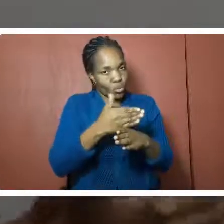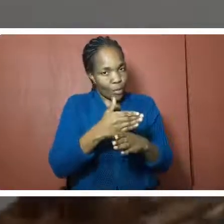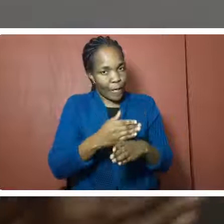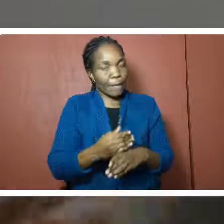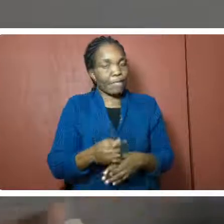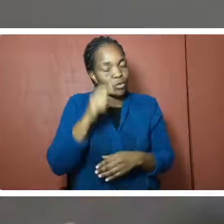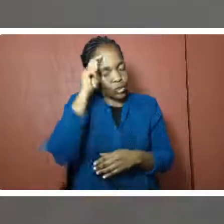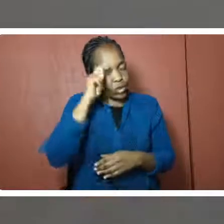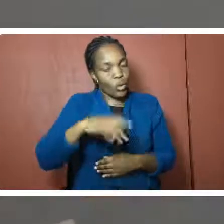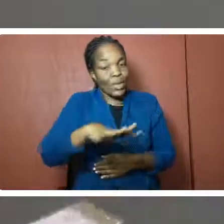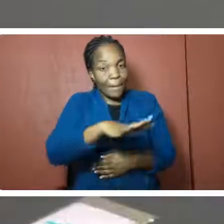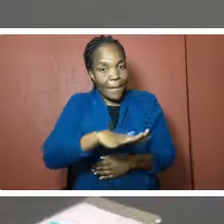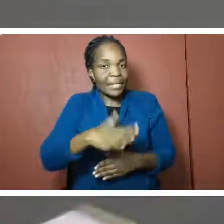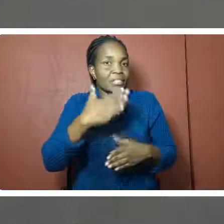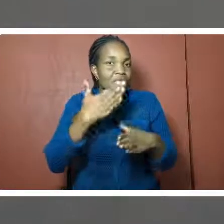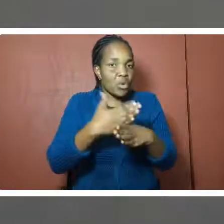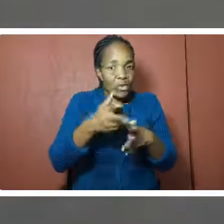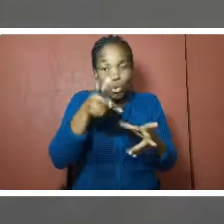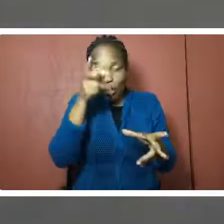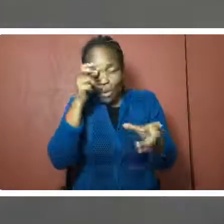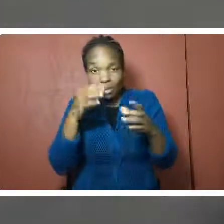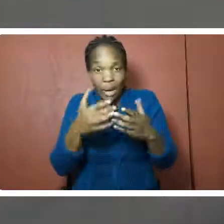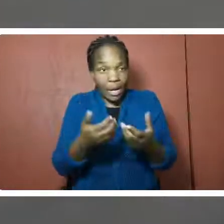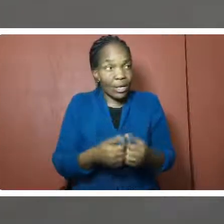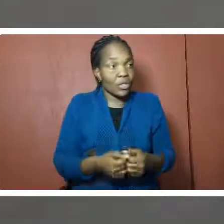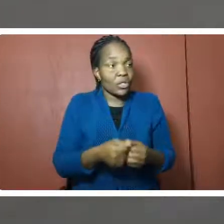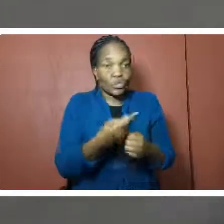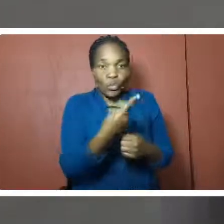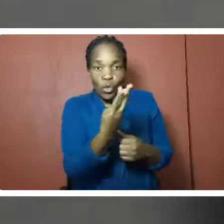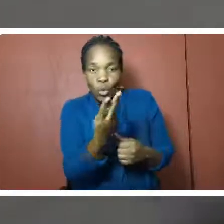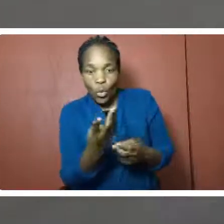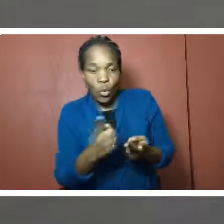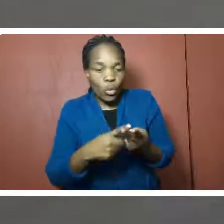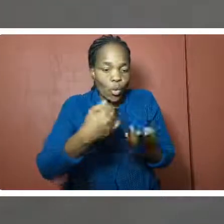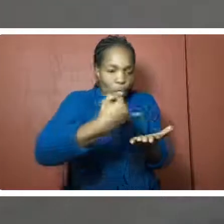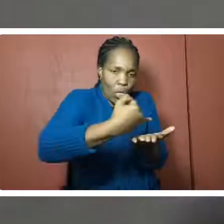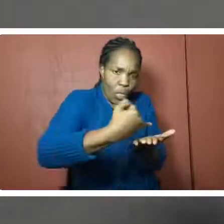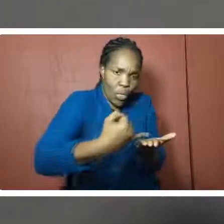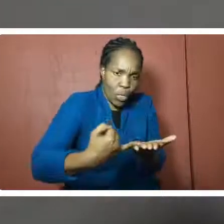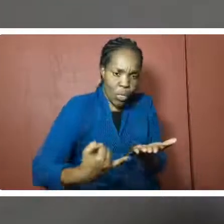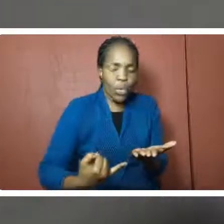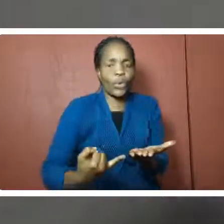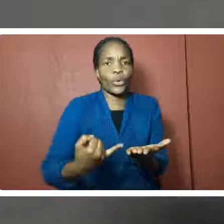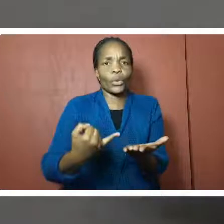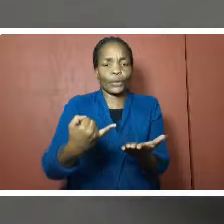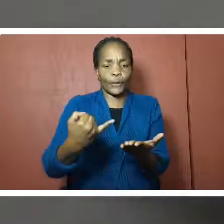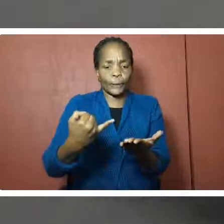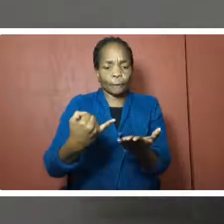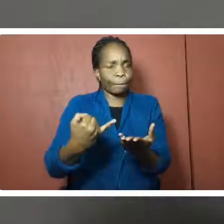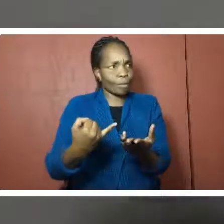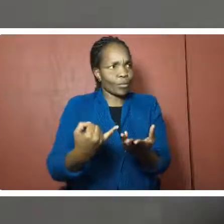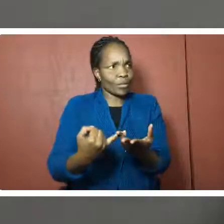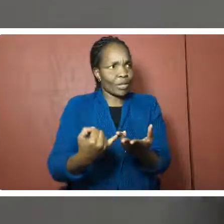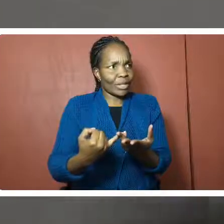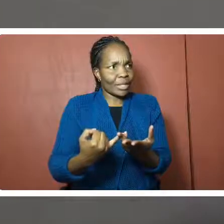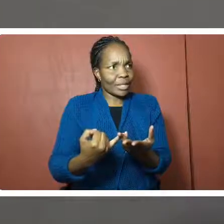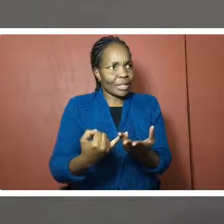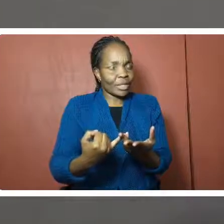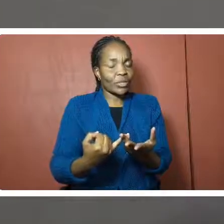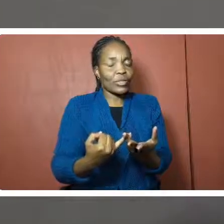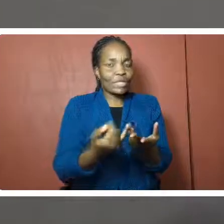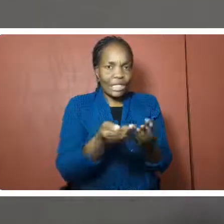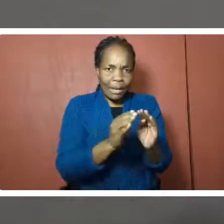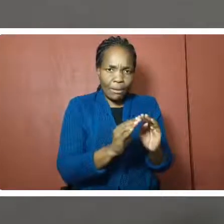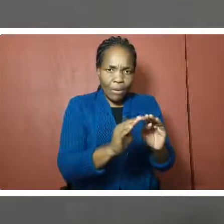basics. The basics of how to. In the profession, calculating, drawing, which makes 90% of